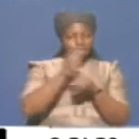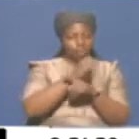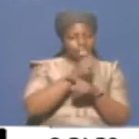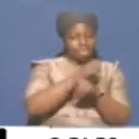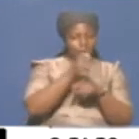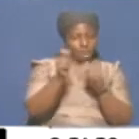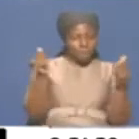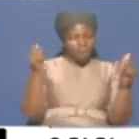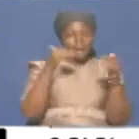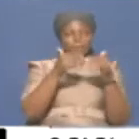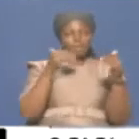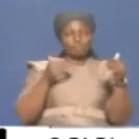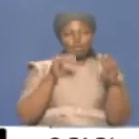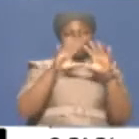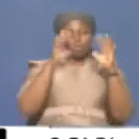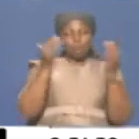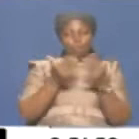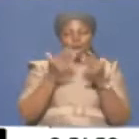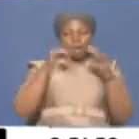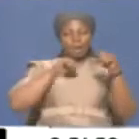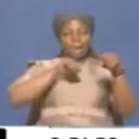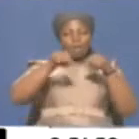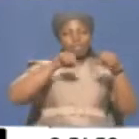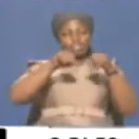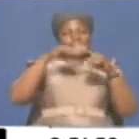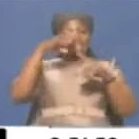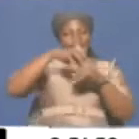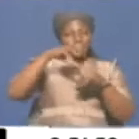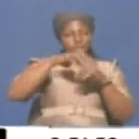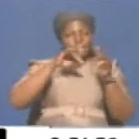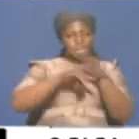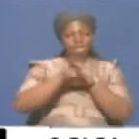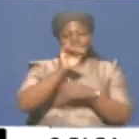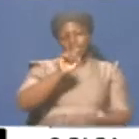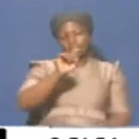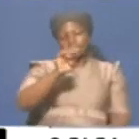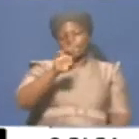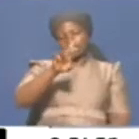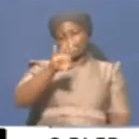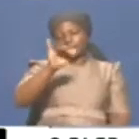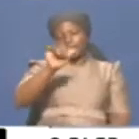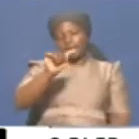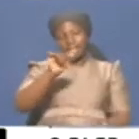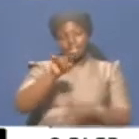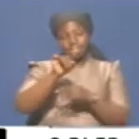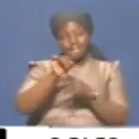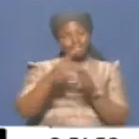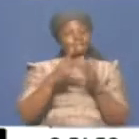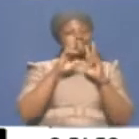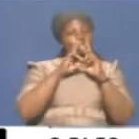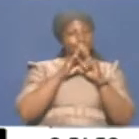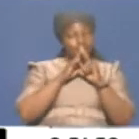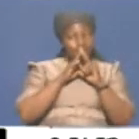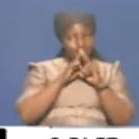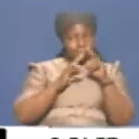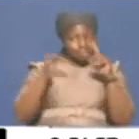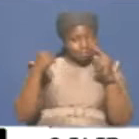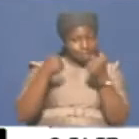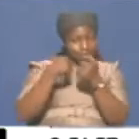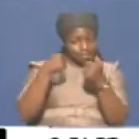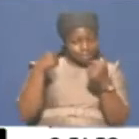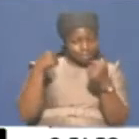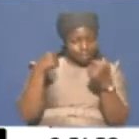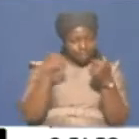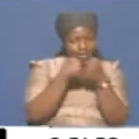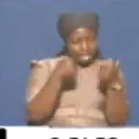World Boxing Championships in Belgrade, Serbia. The global show piece is slated for October the 23rd to